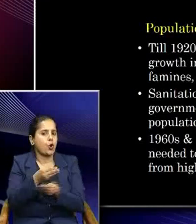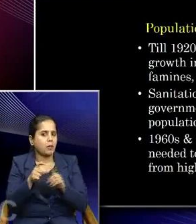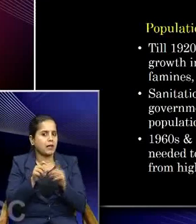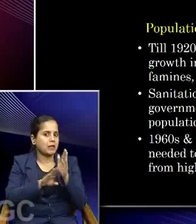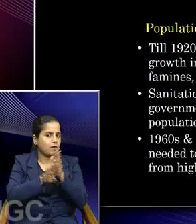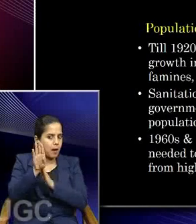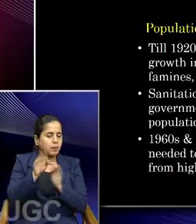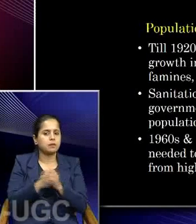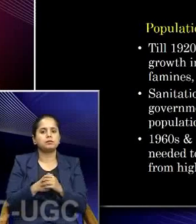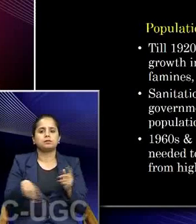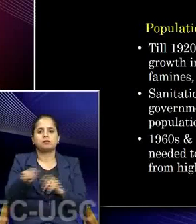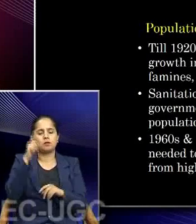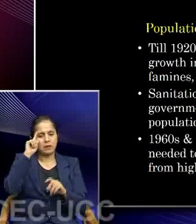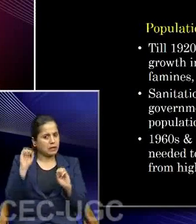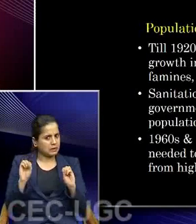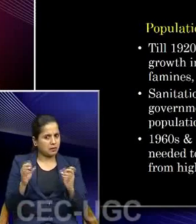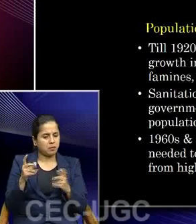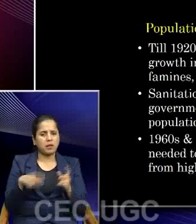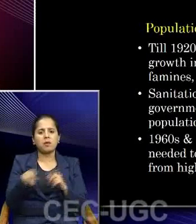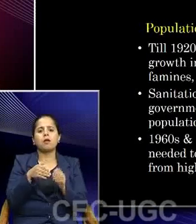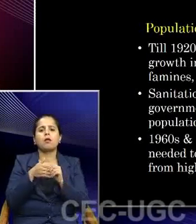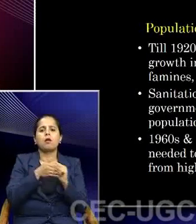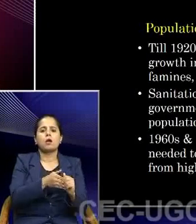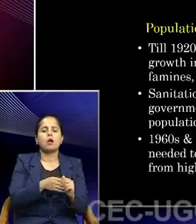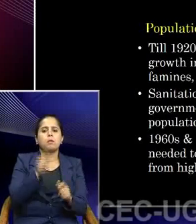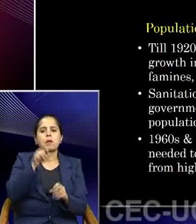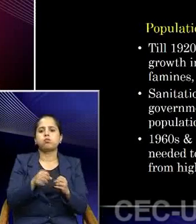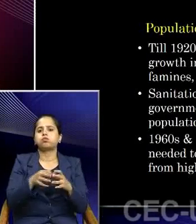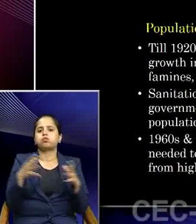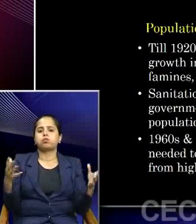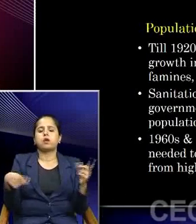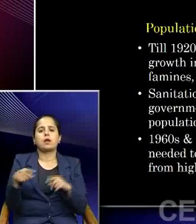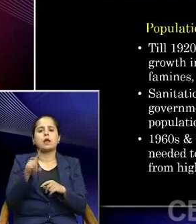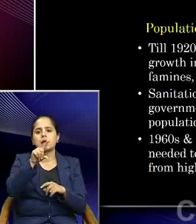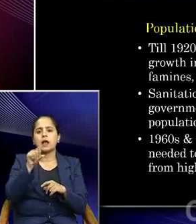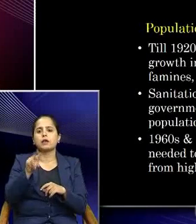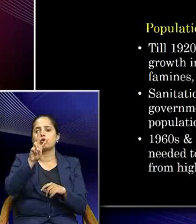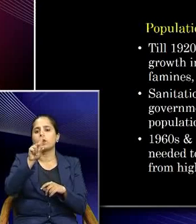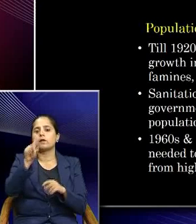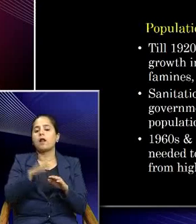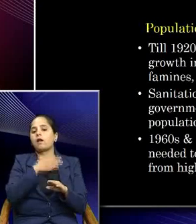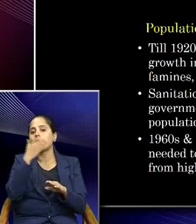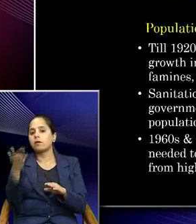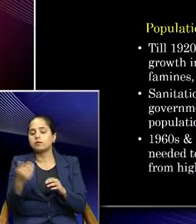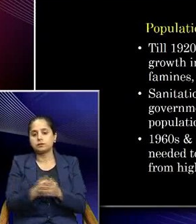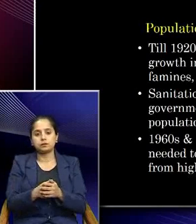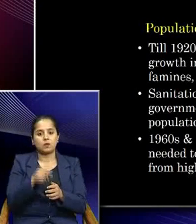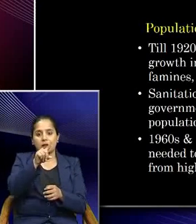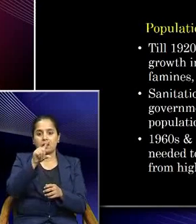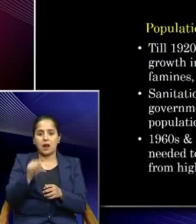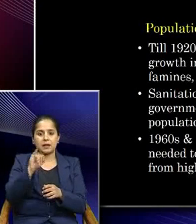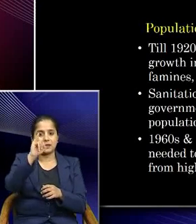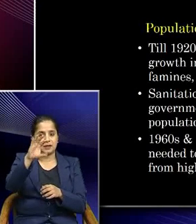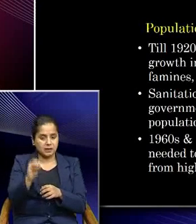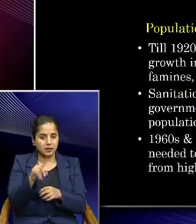development, kind of started leading to an increase in populations post 1921. 1960s